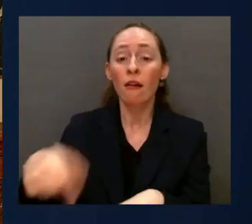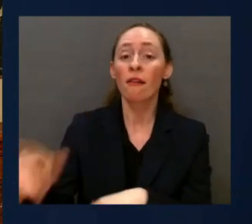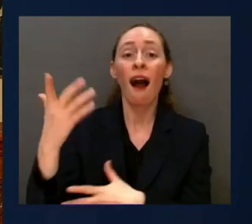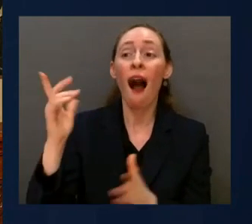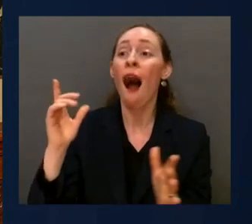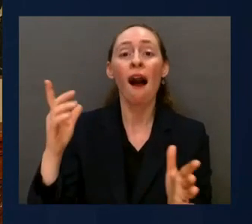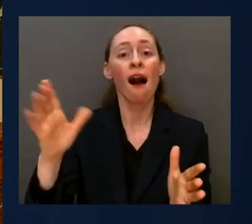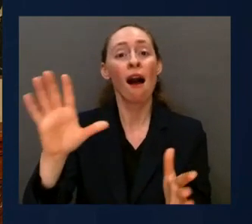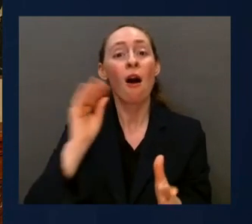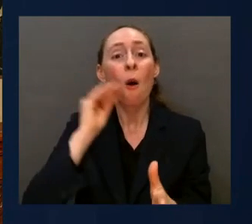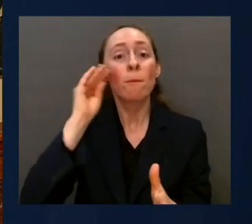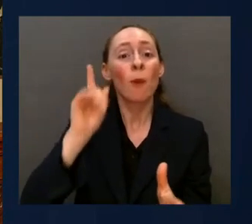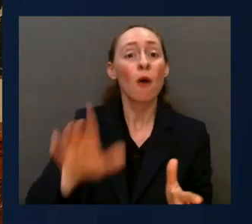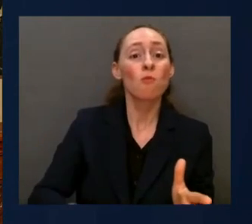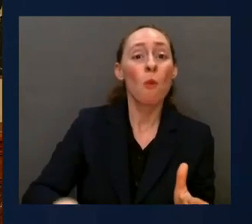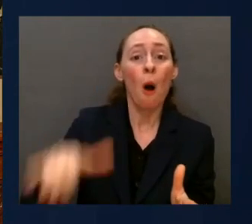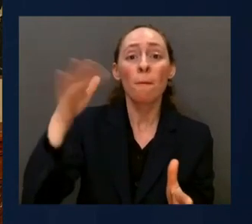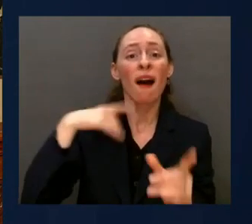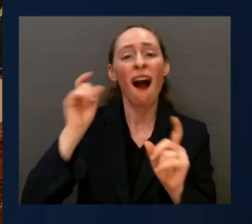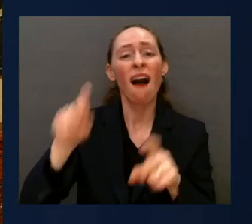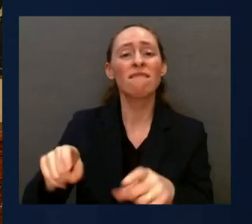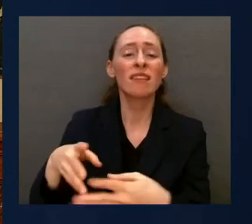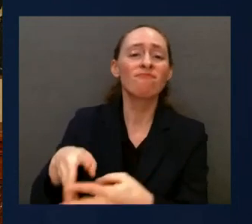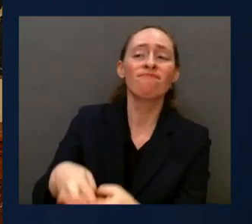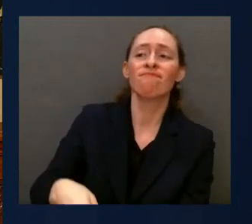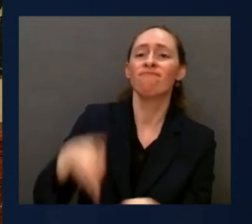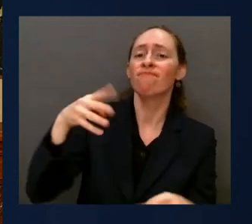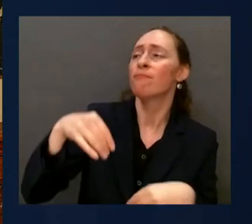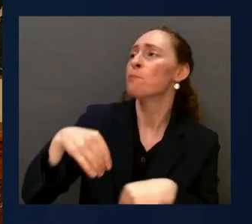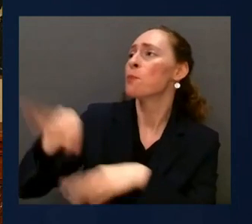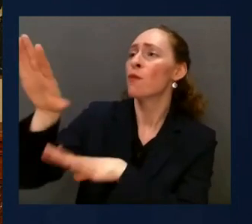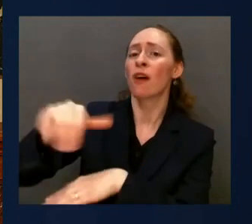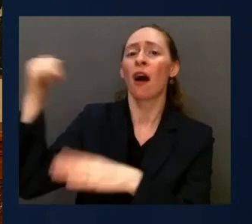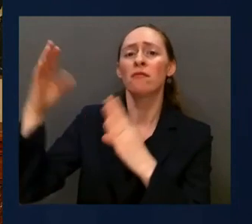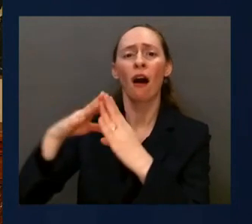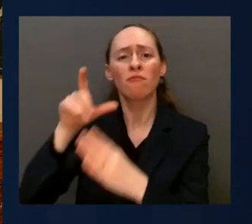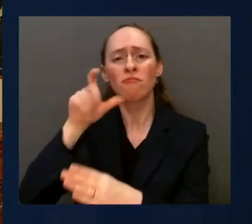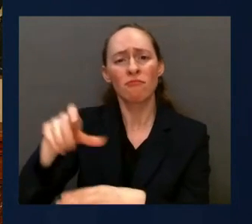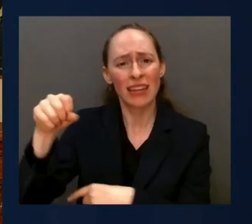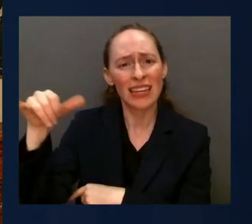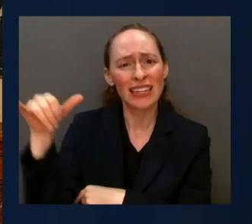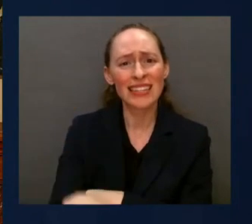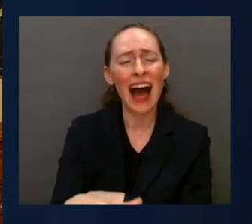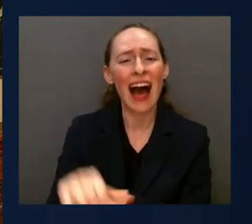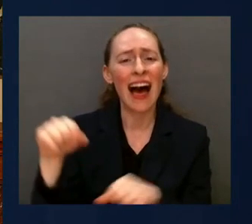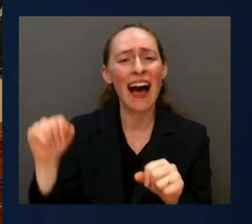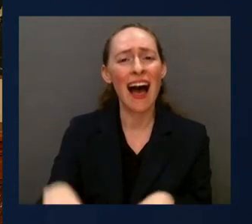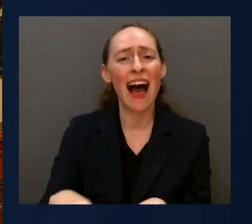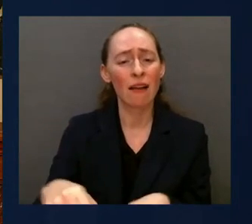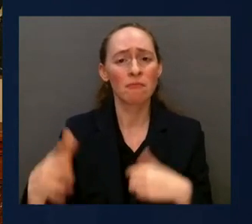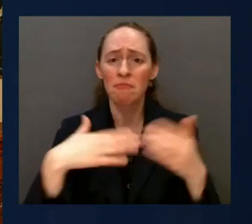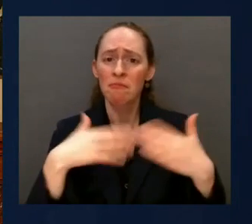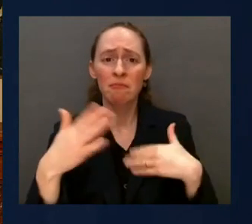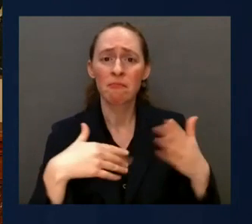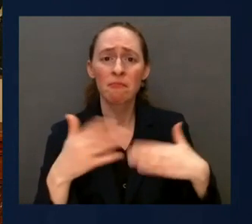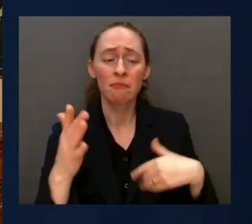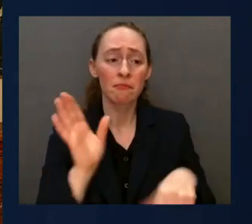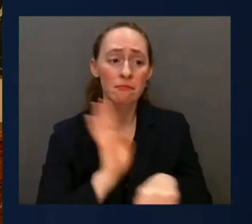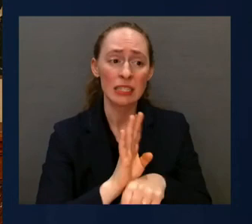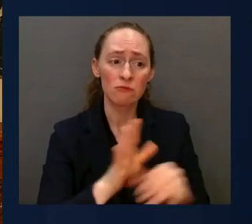new homes, the small businesses, the medium-sized businesses, so much more that's going to be needed to